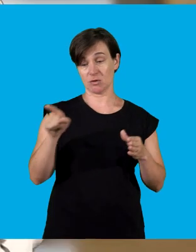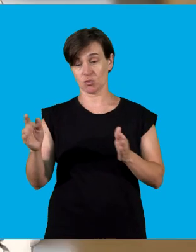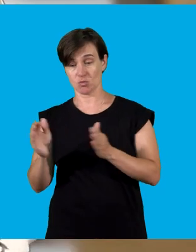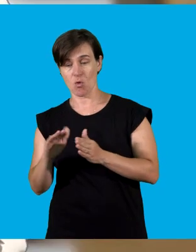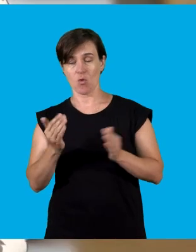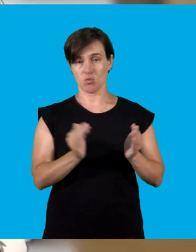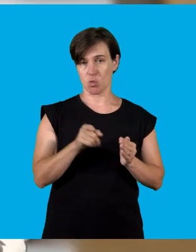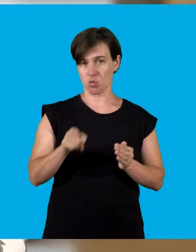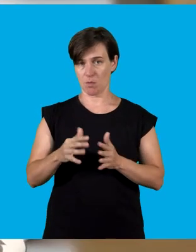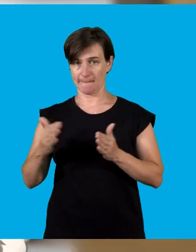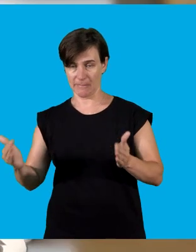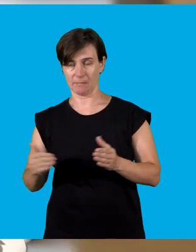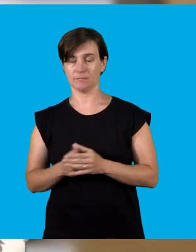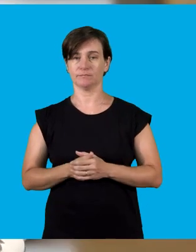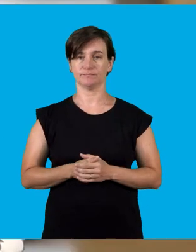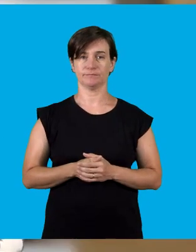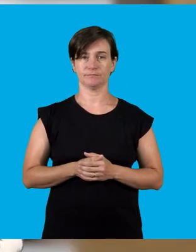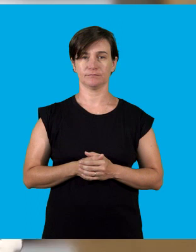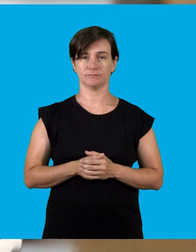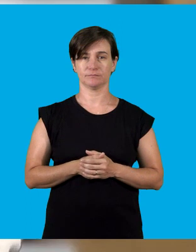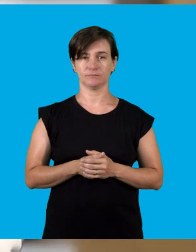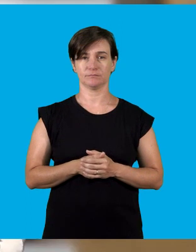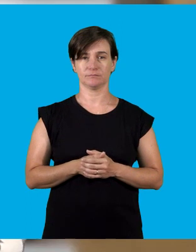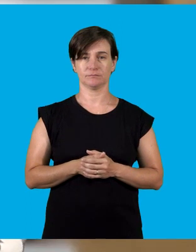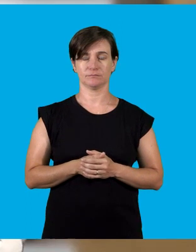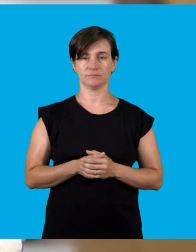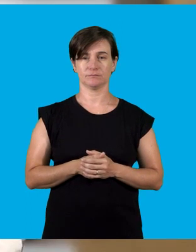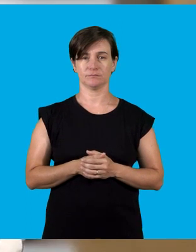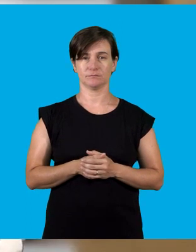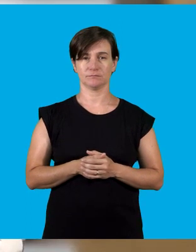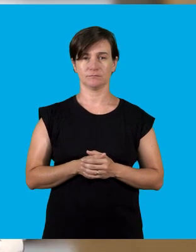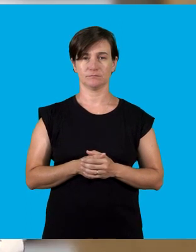need to know when to times and when to divide.